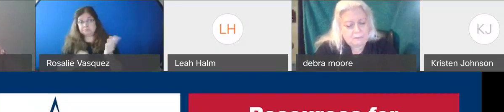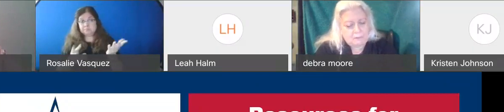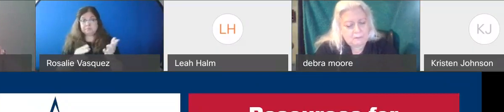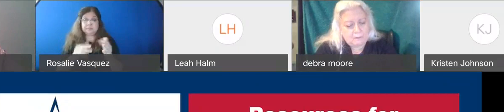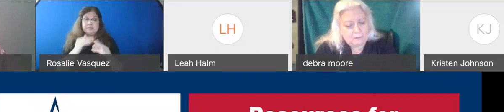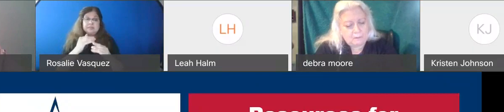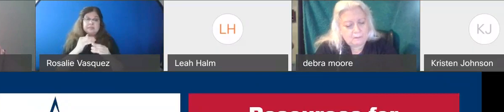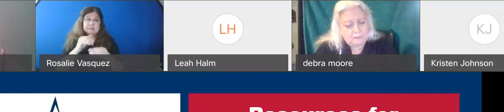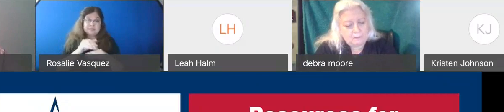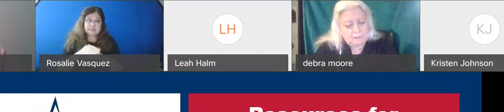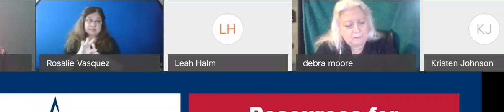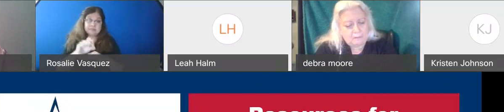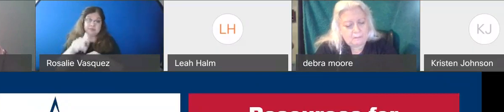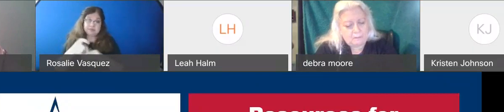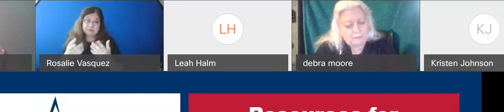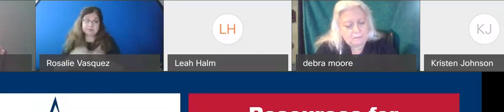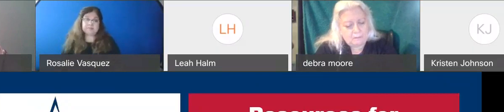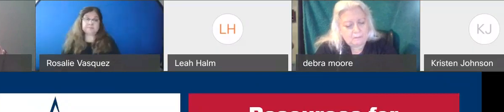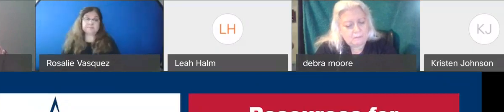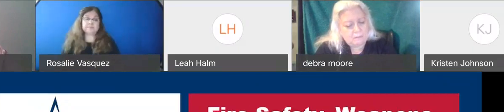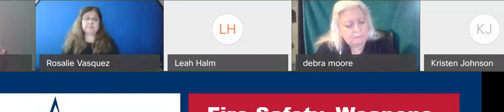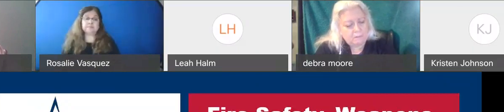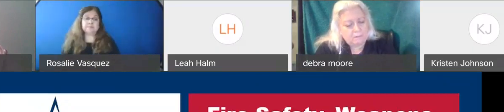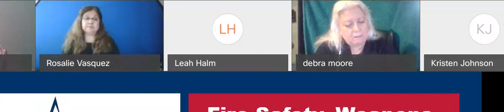them to your students if you do need them as well.